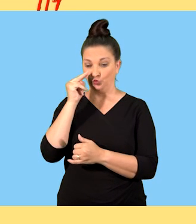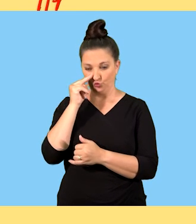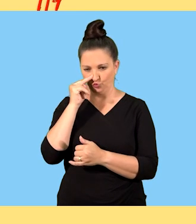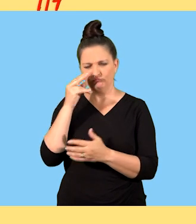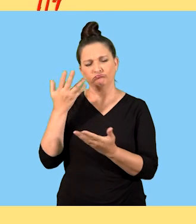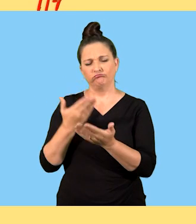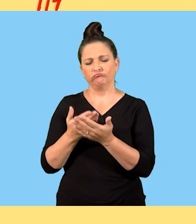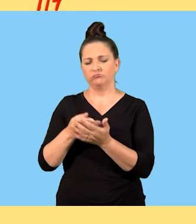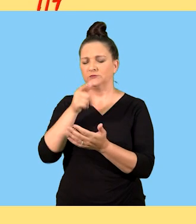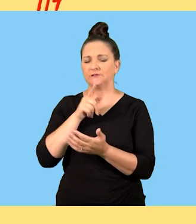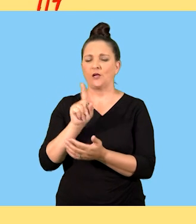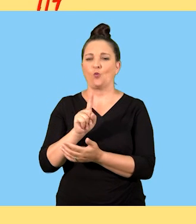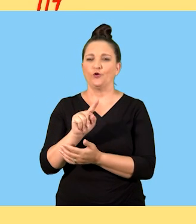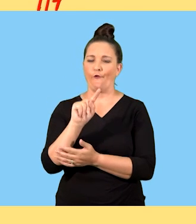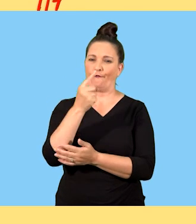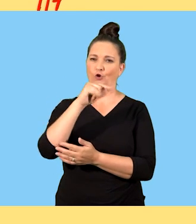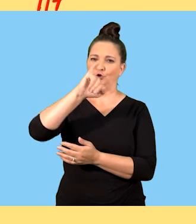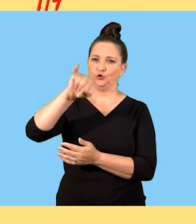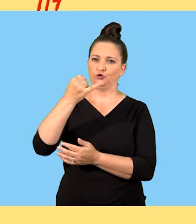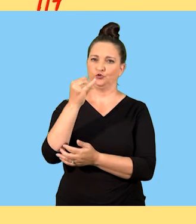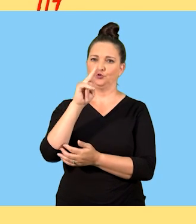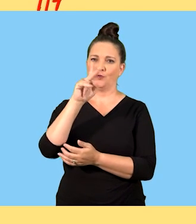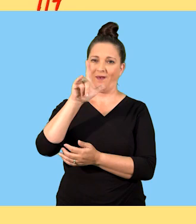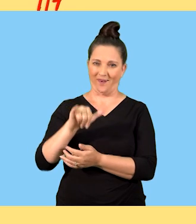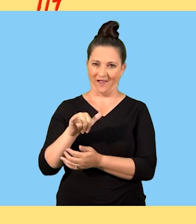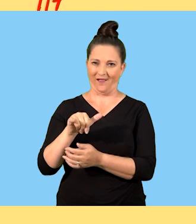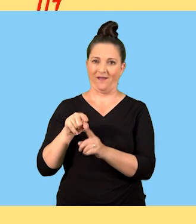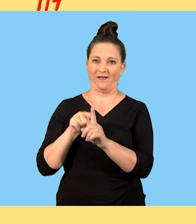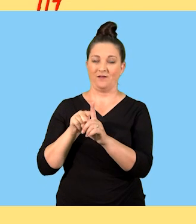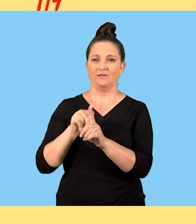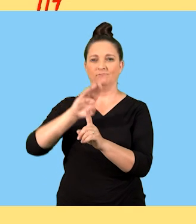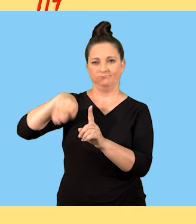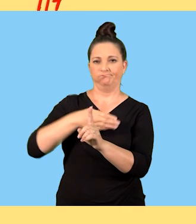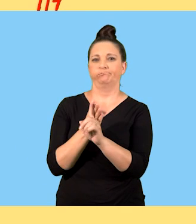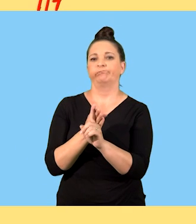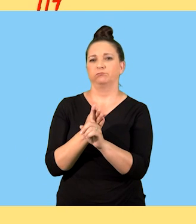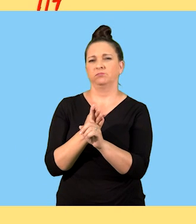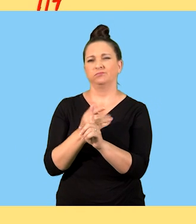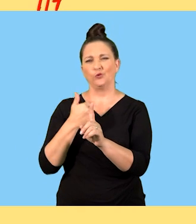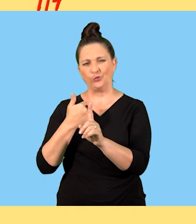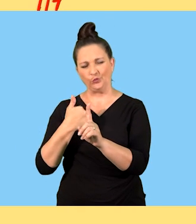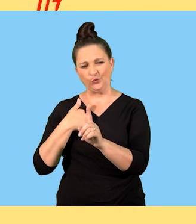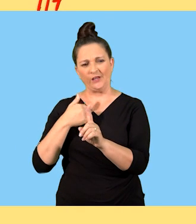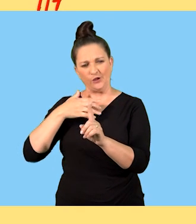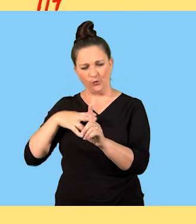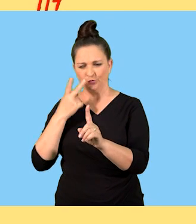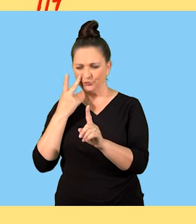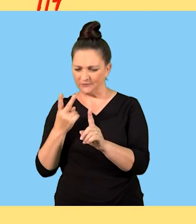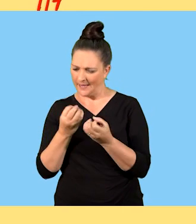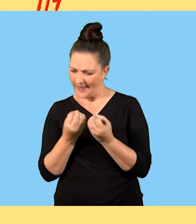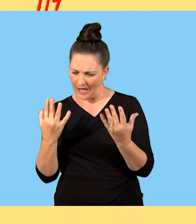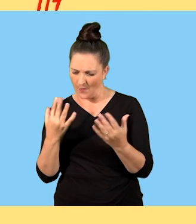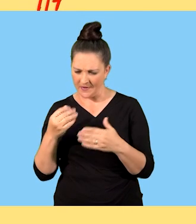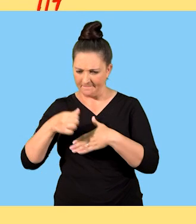which you can consider to be the 1st of July, it will therefore end in the next financial year on the 30th of June. So we want to see how